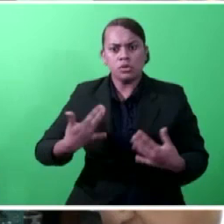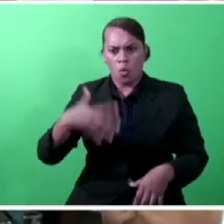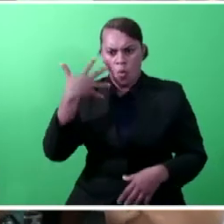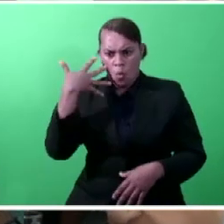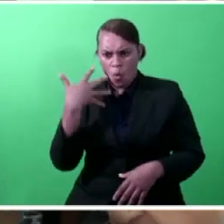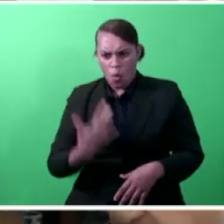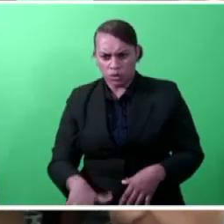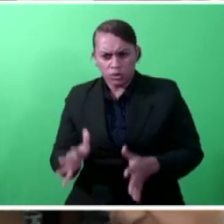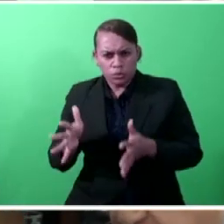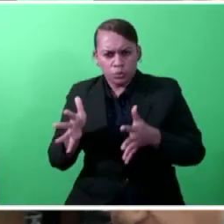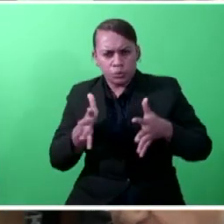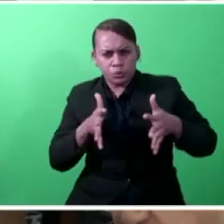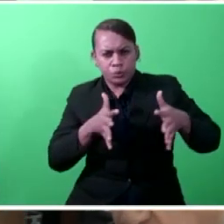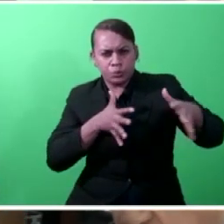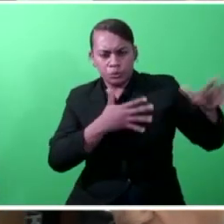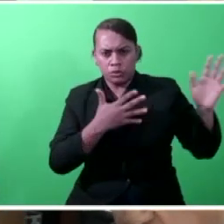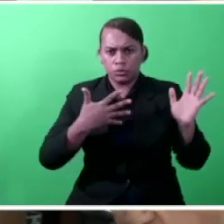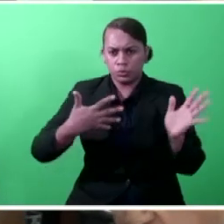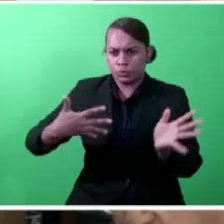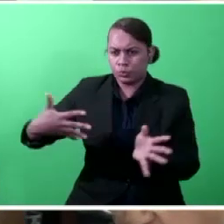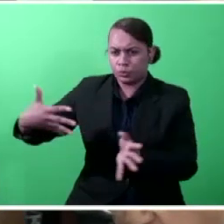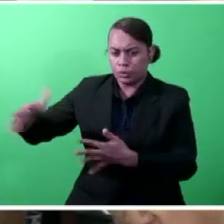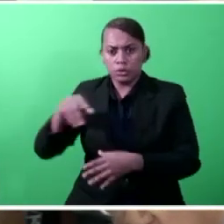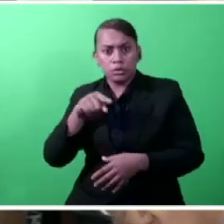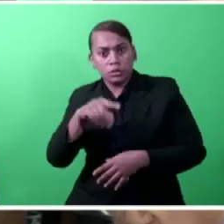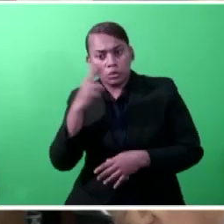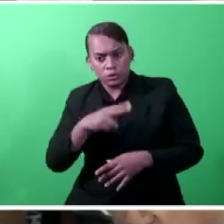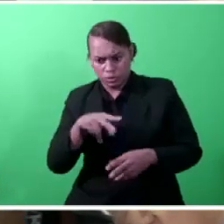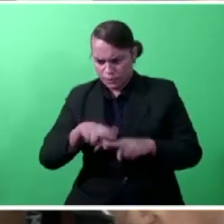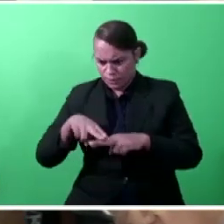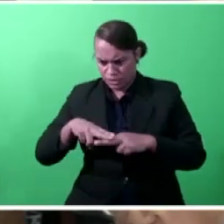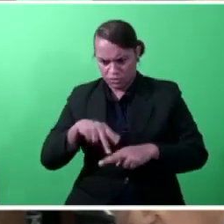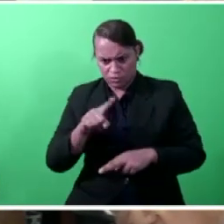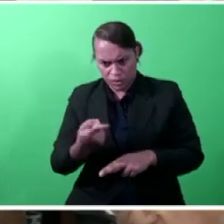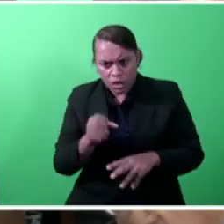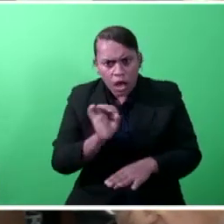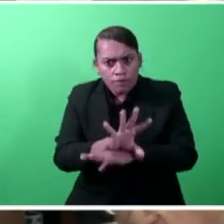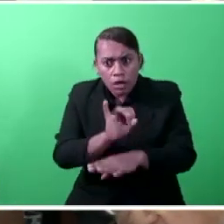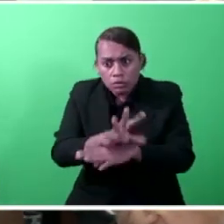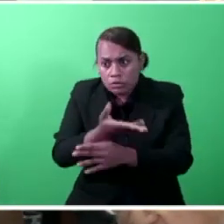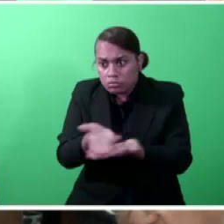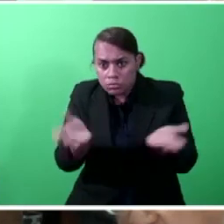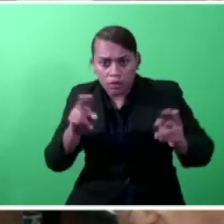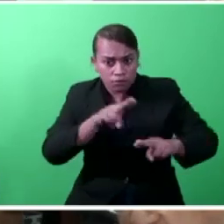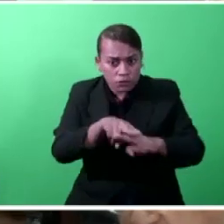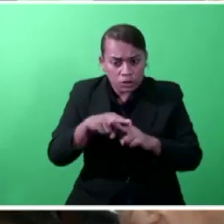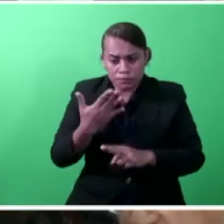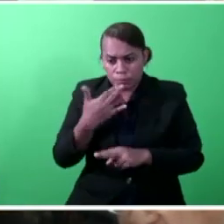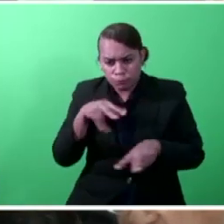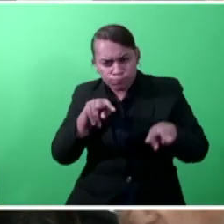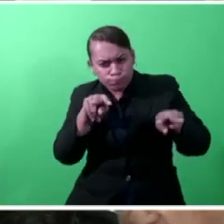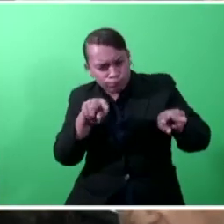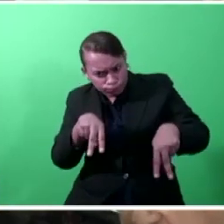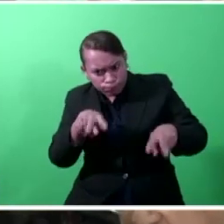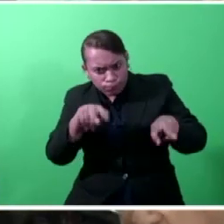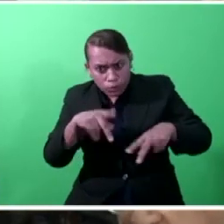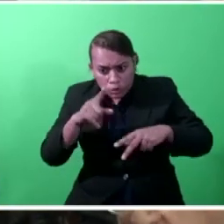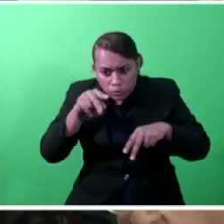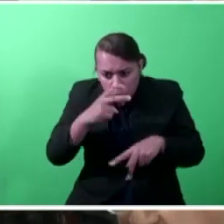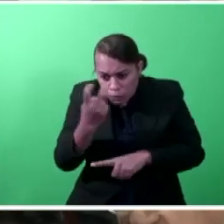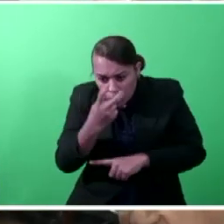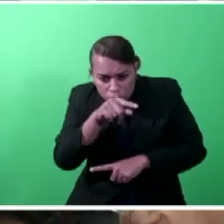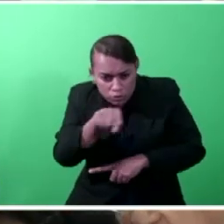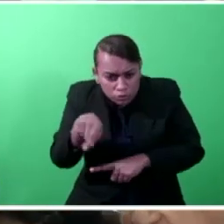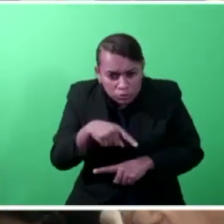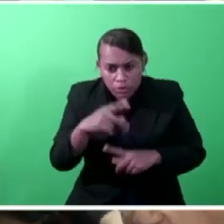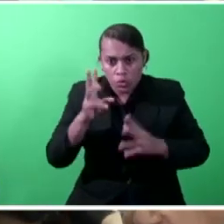and pose no threat to Fiji. But we advise everyone in Fiji to stay up to date with weather information issued